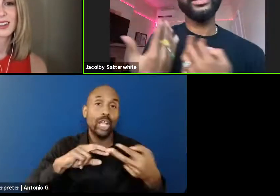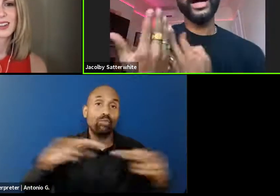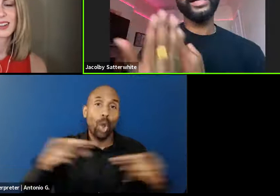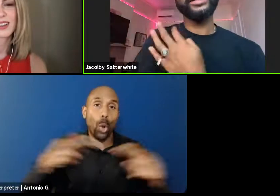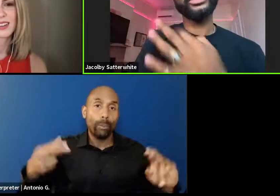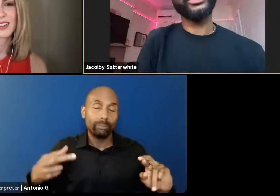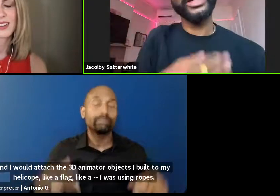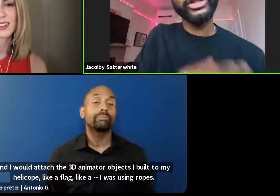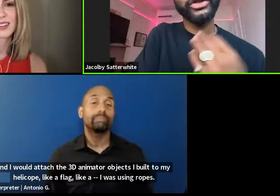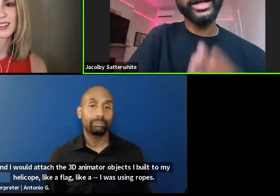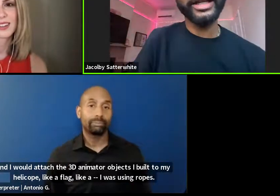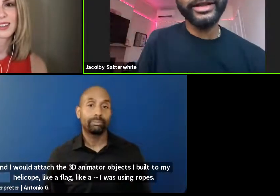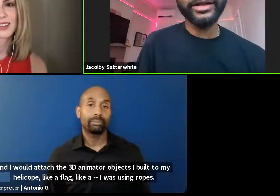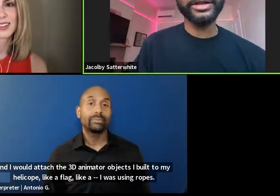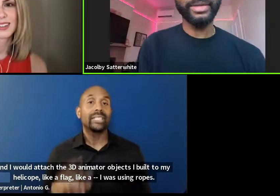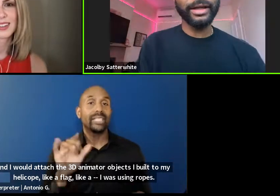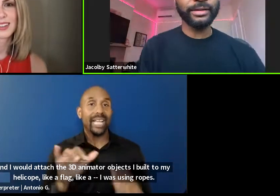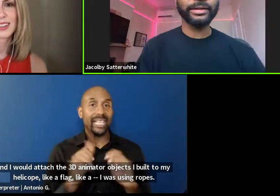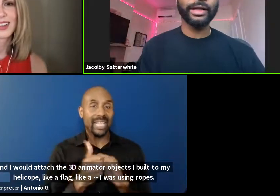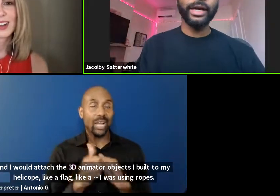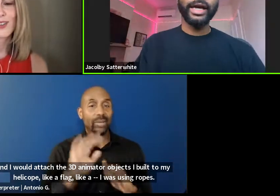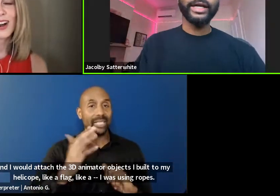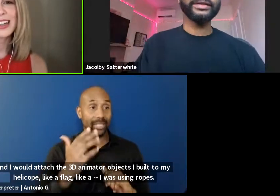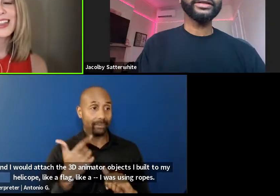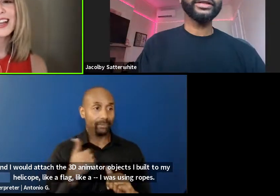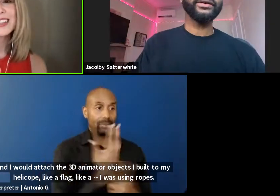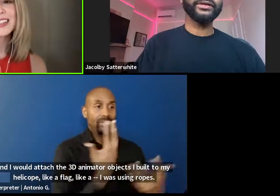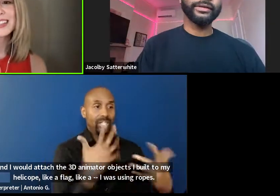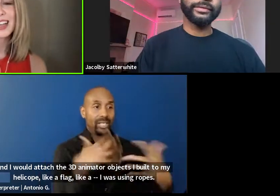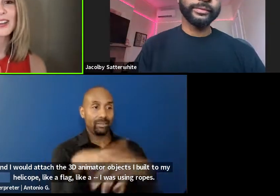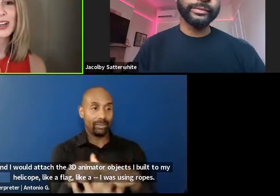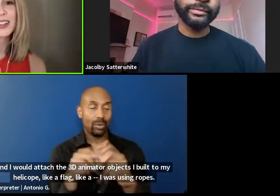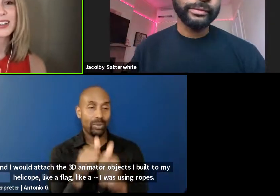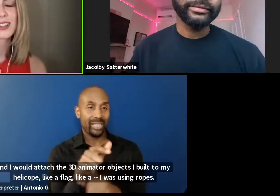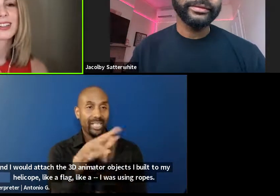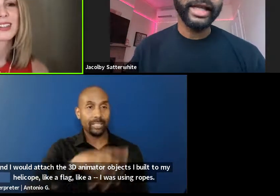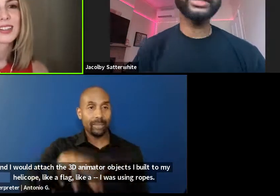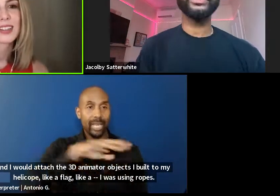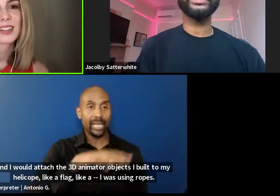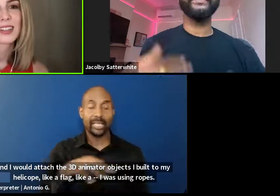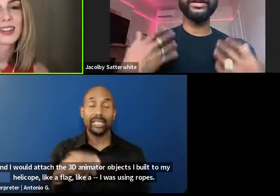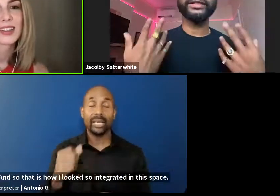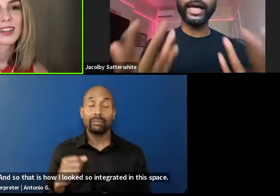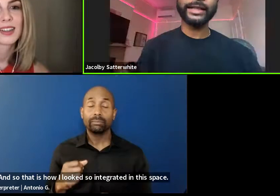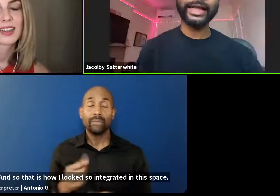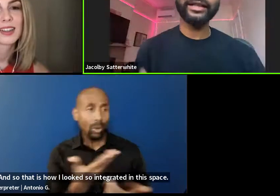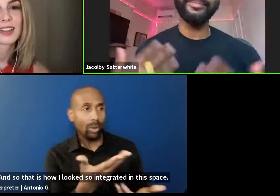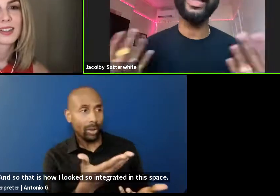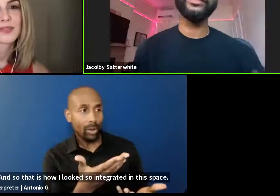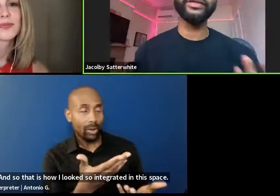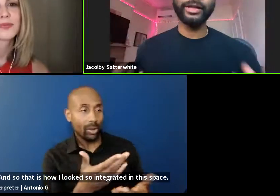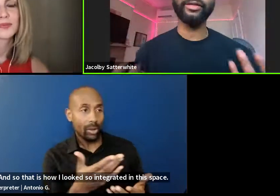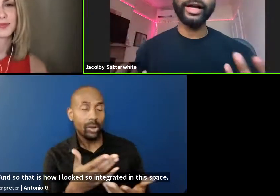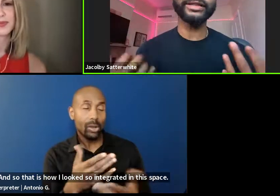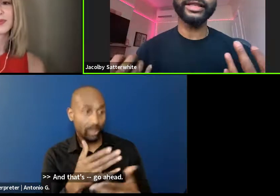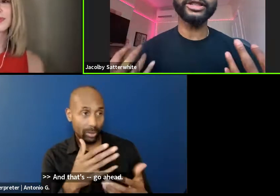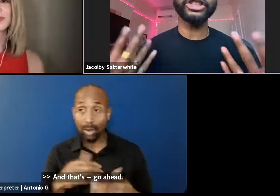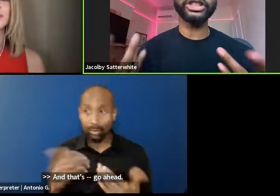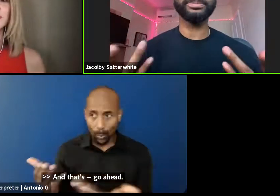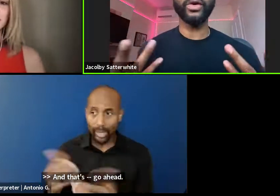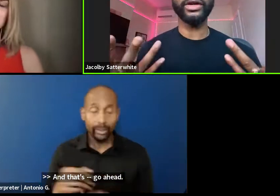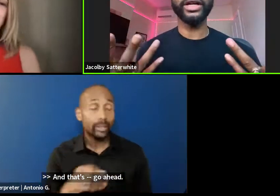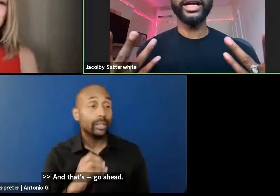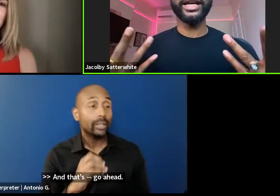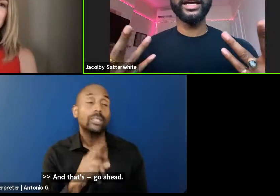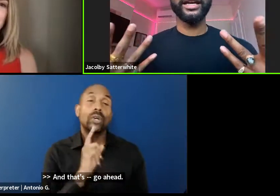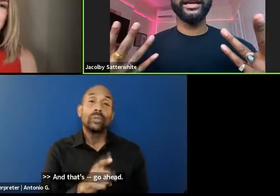that's how I look so integrated in the space. Right. And so, that's, yeah, no, go ahead. Mm-hmm. And so it's a very tactile and painterly process. It's